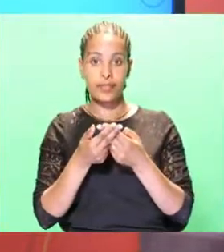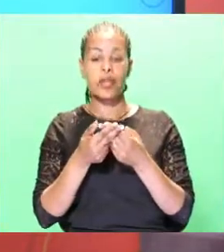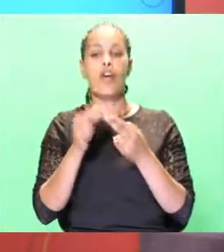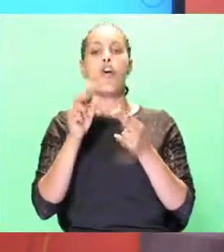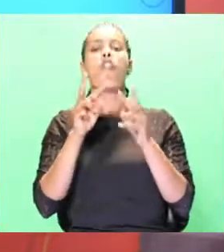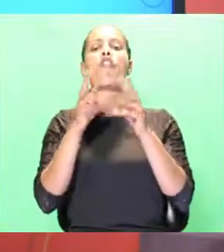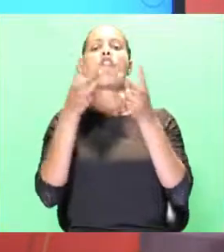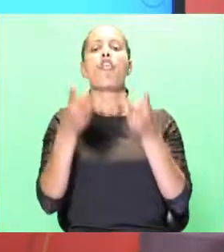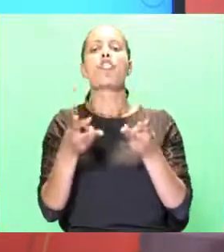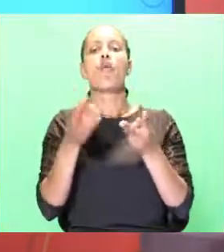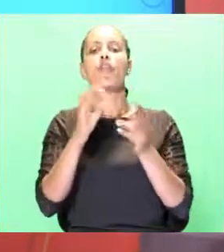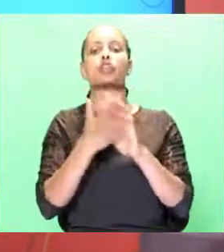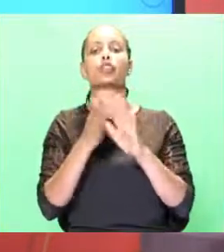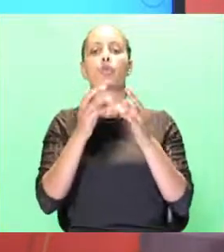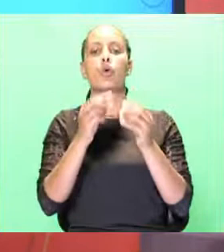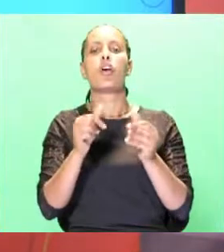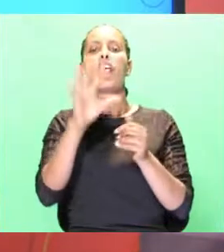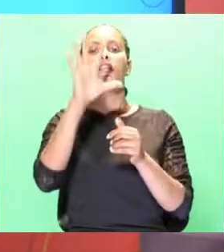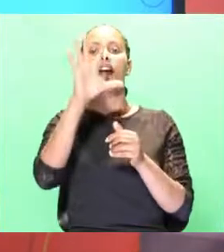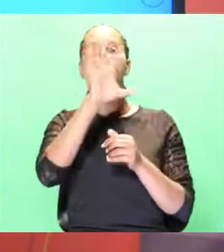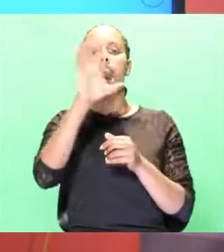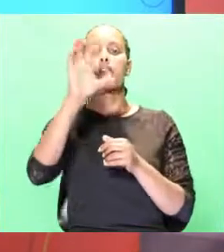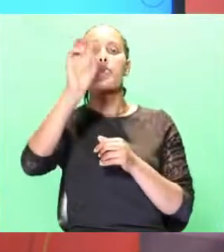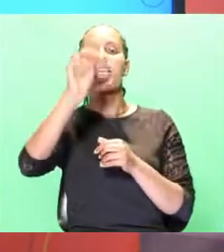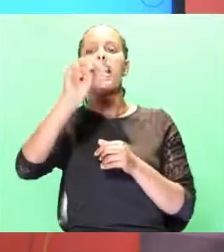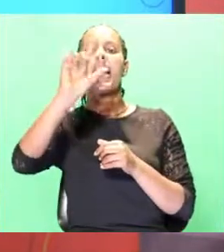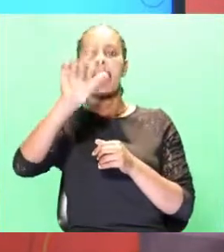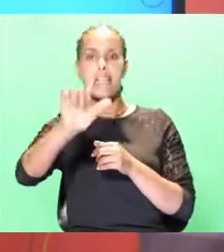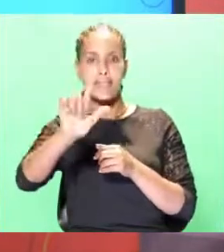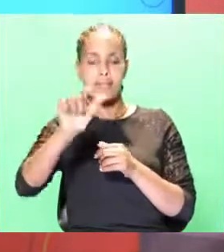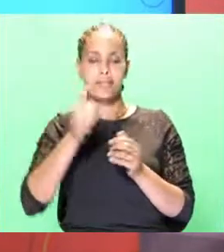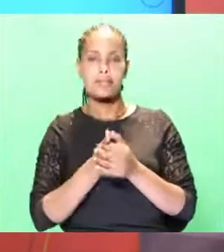volume of the solution 500 milliliter.